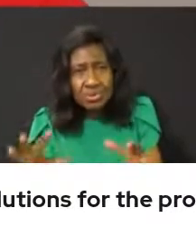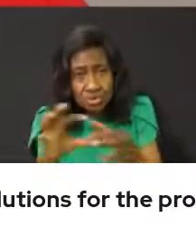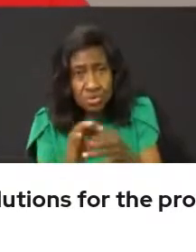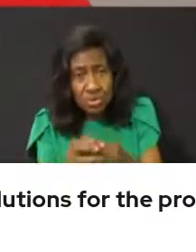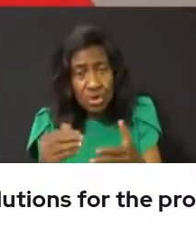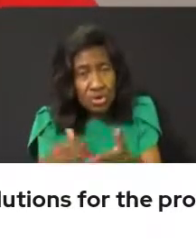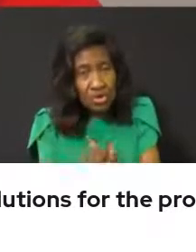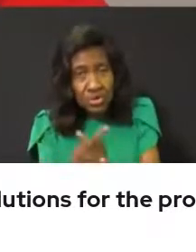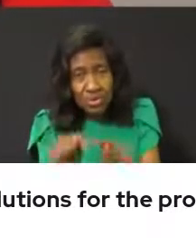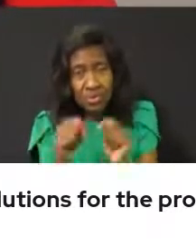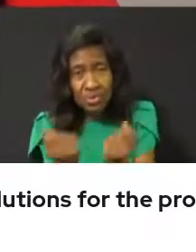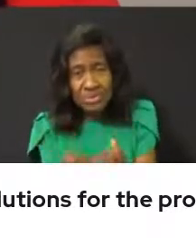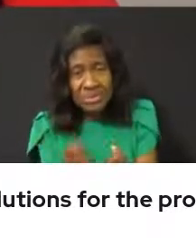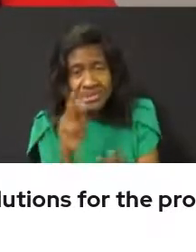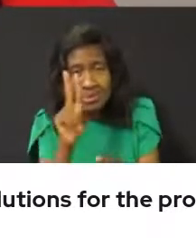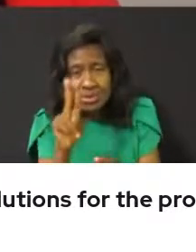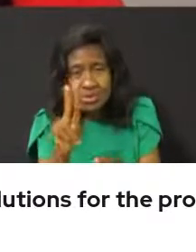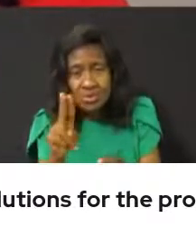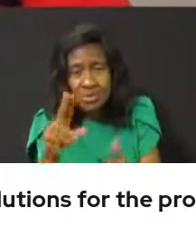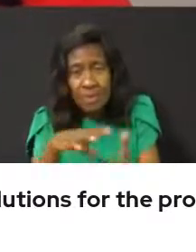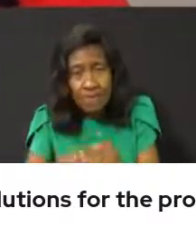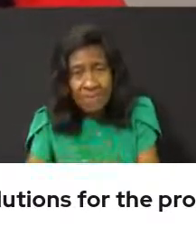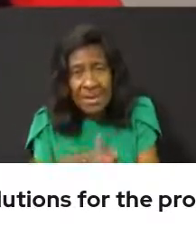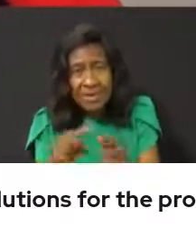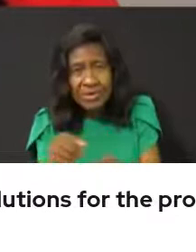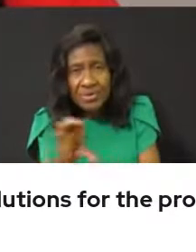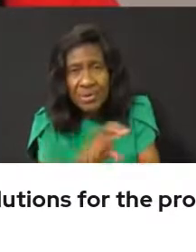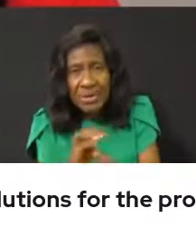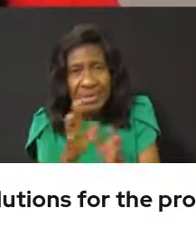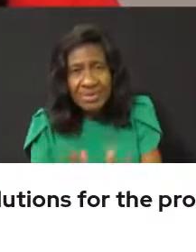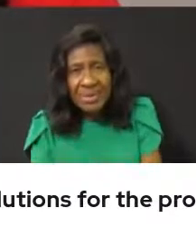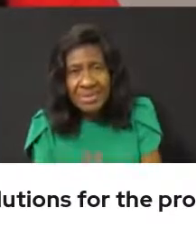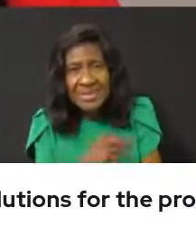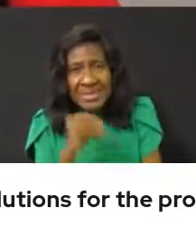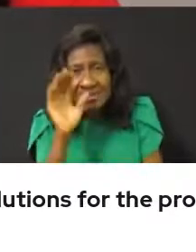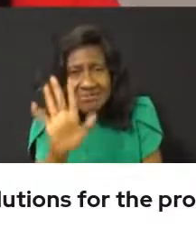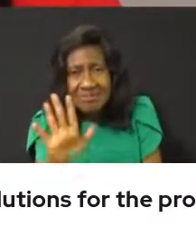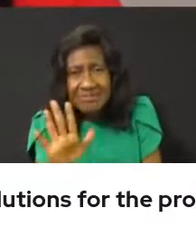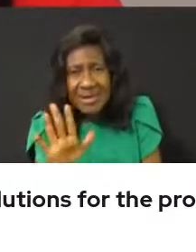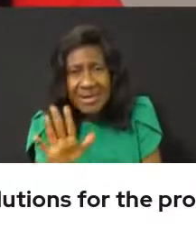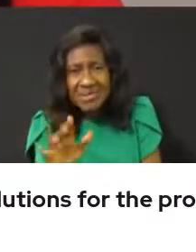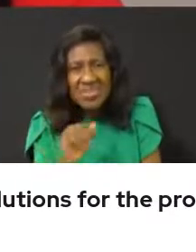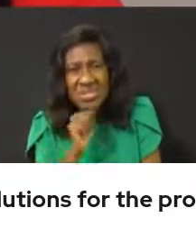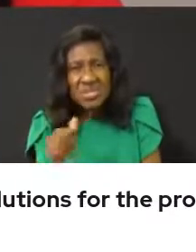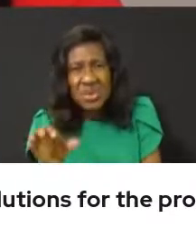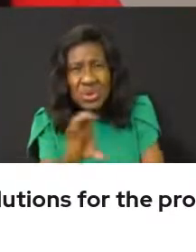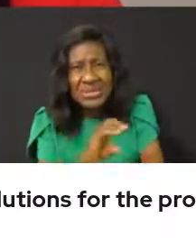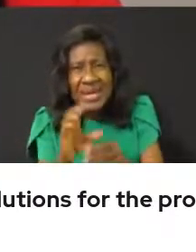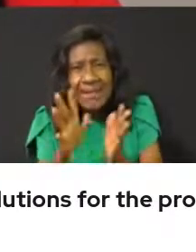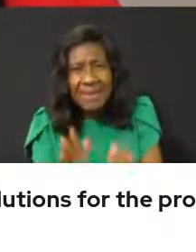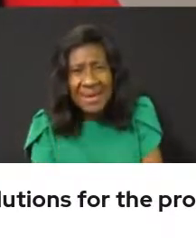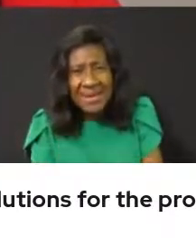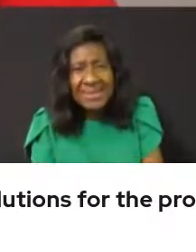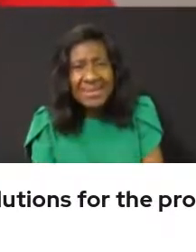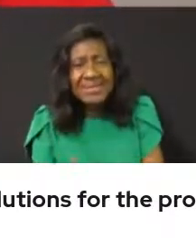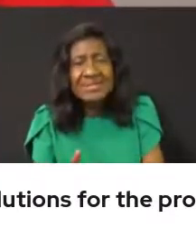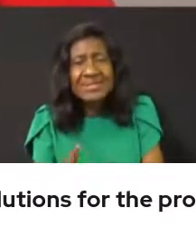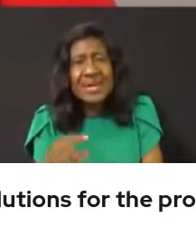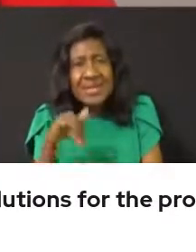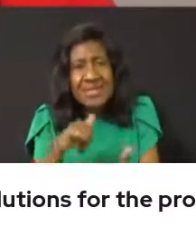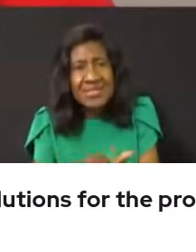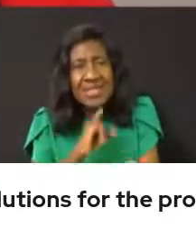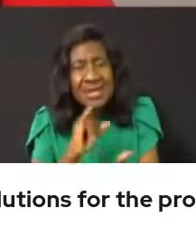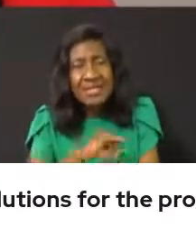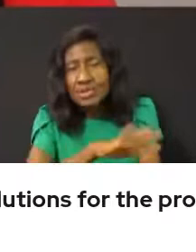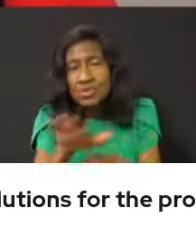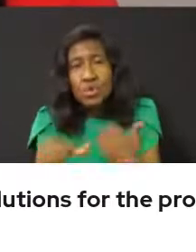are persons married to Caymanians and 5 are non-Caymanians, of whom will complement the